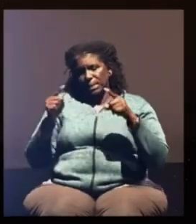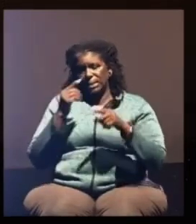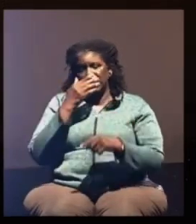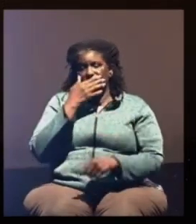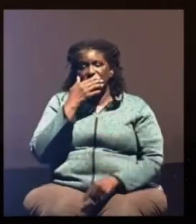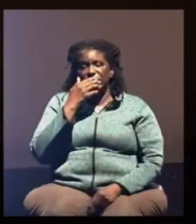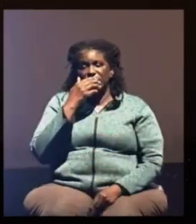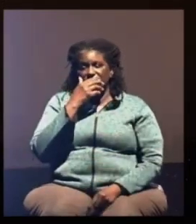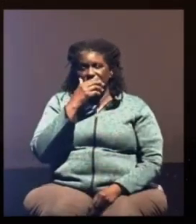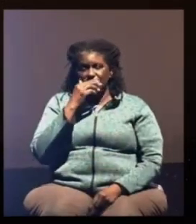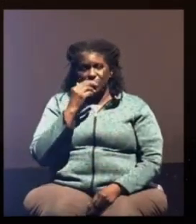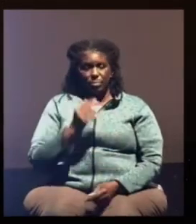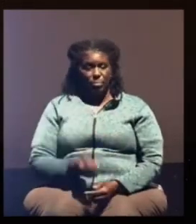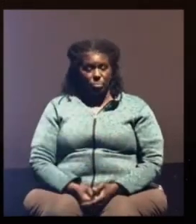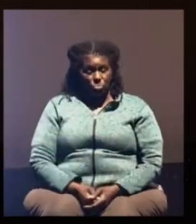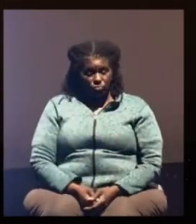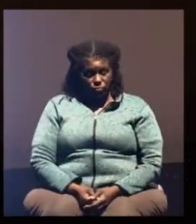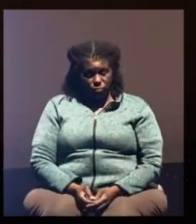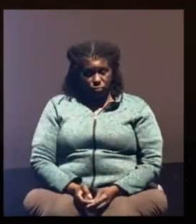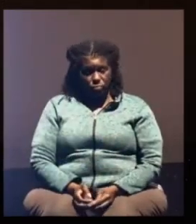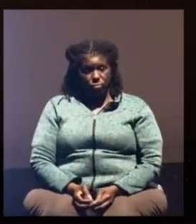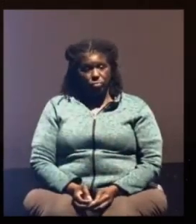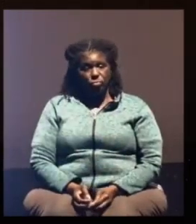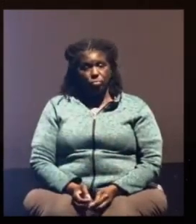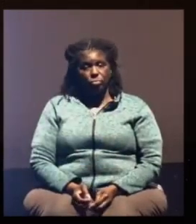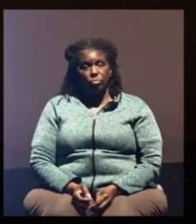be all that we can be.